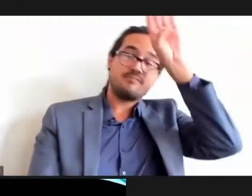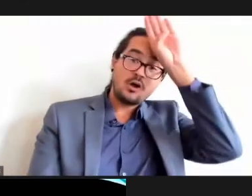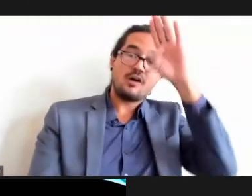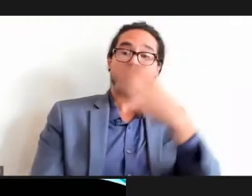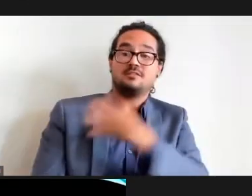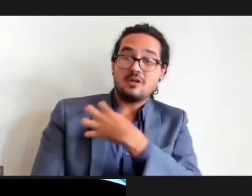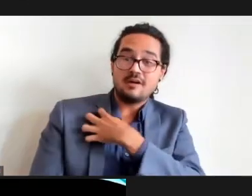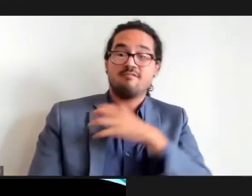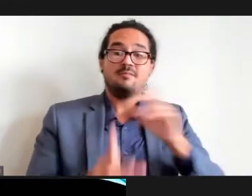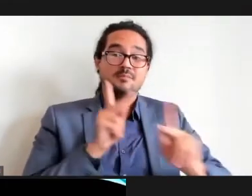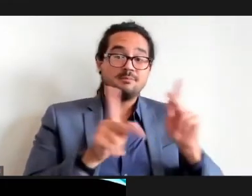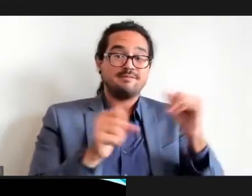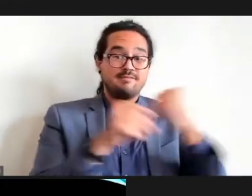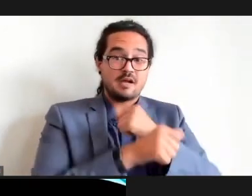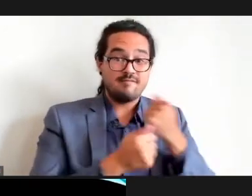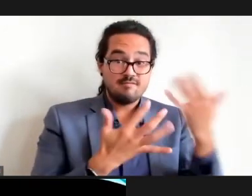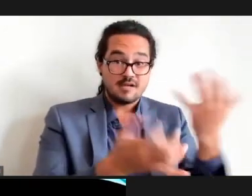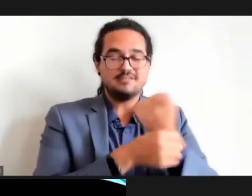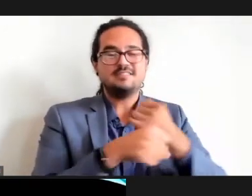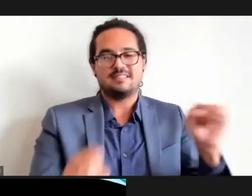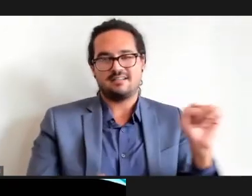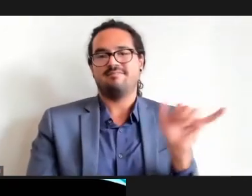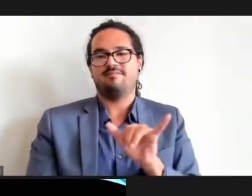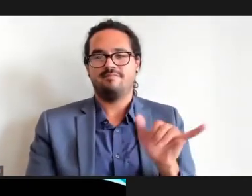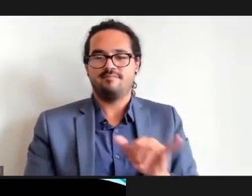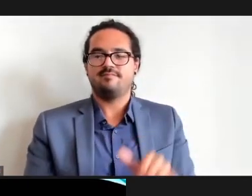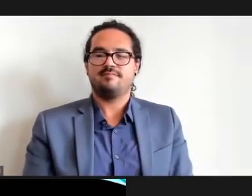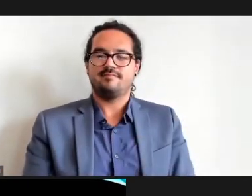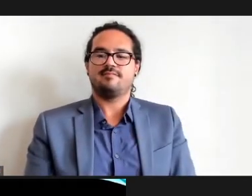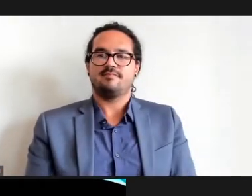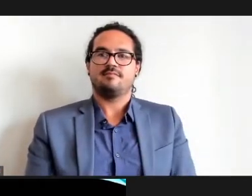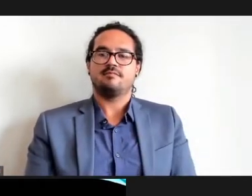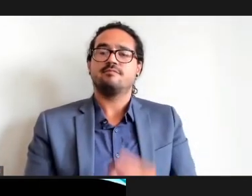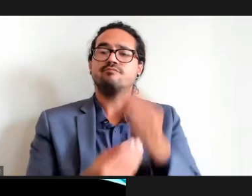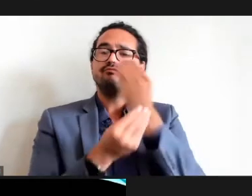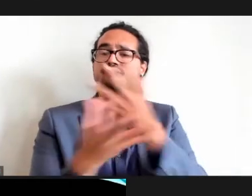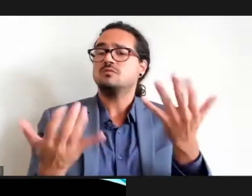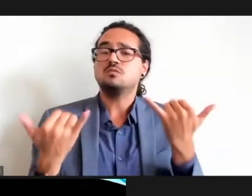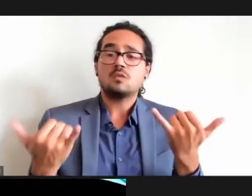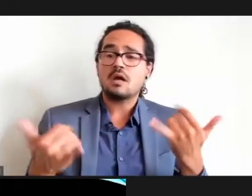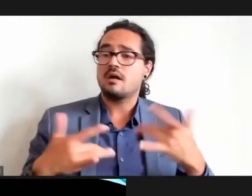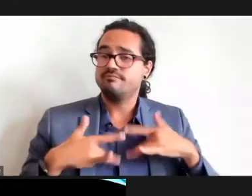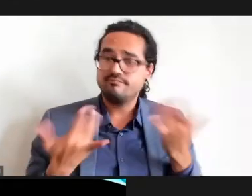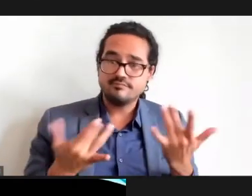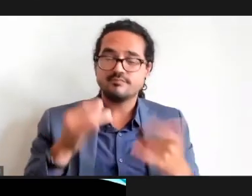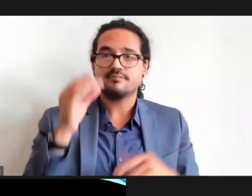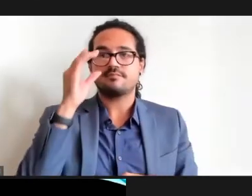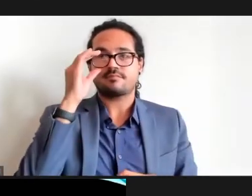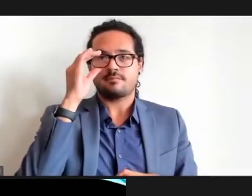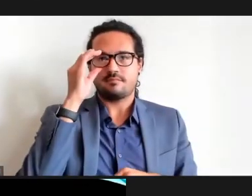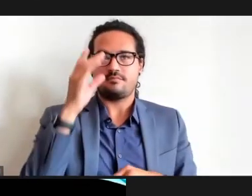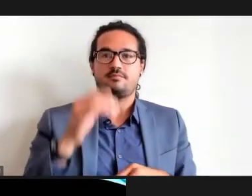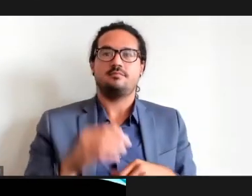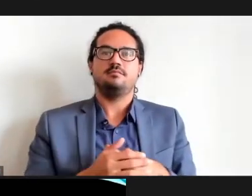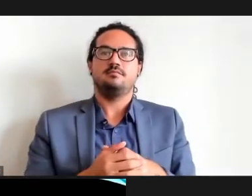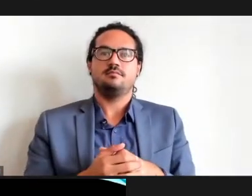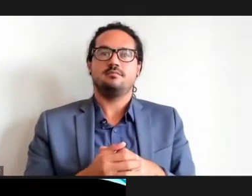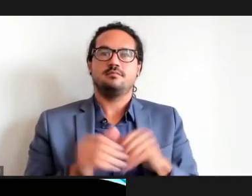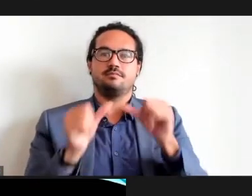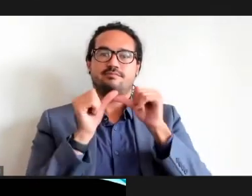what's going on today. We continue to spend a lot of time on the ridge line